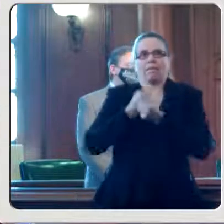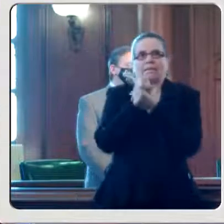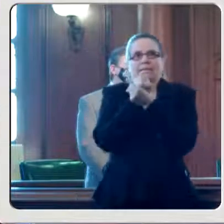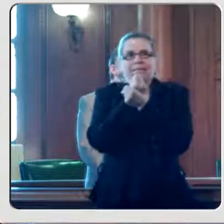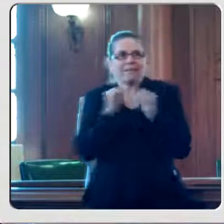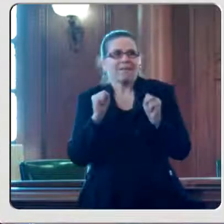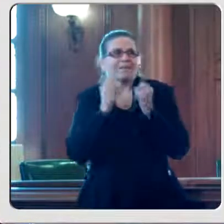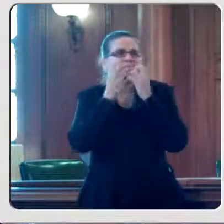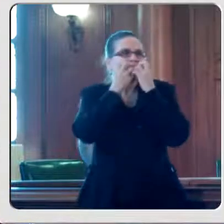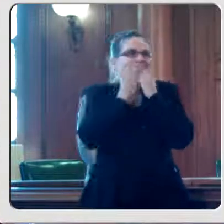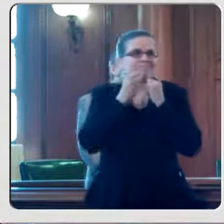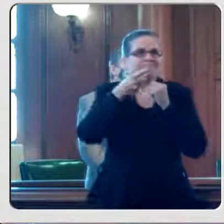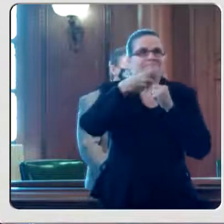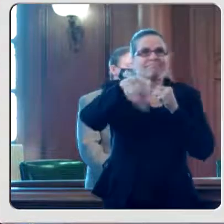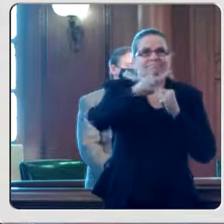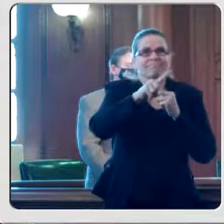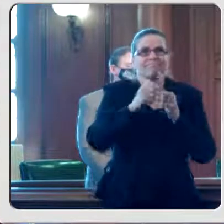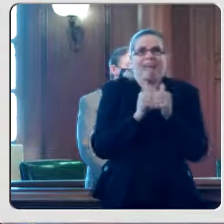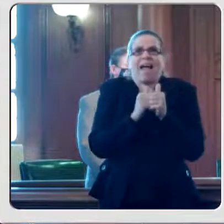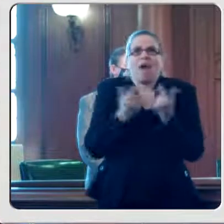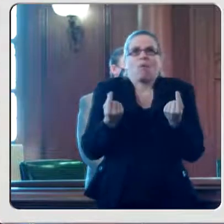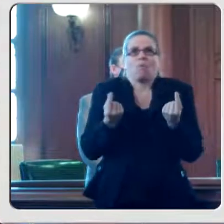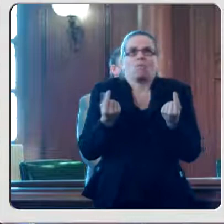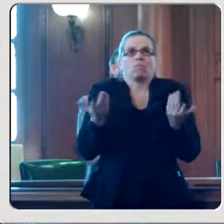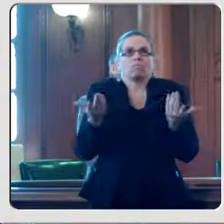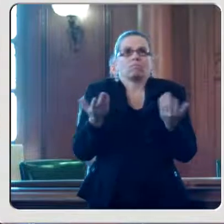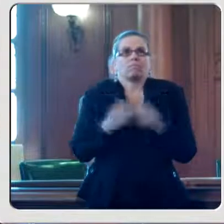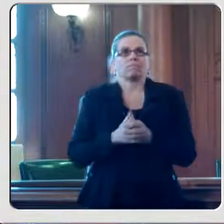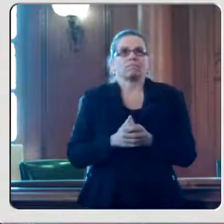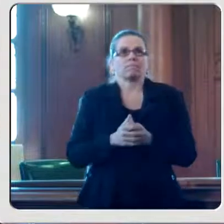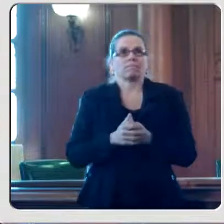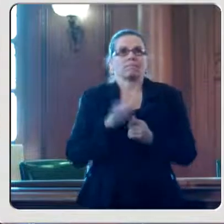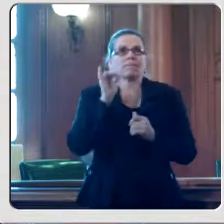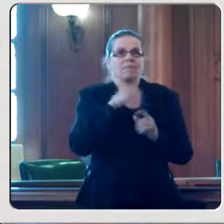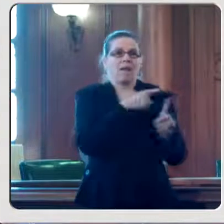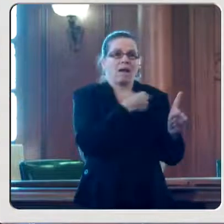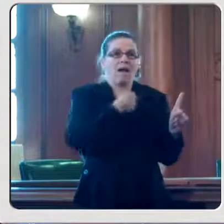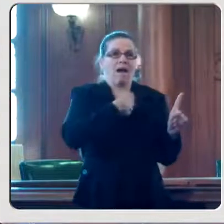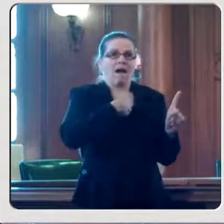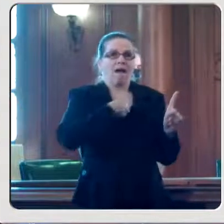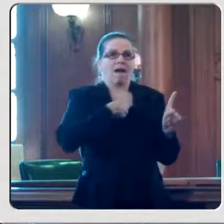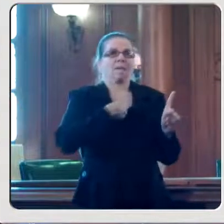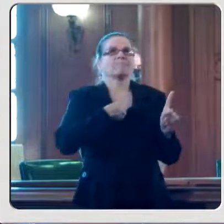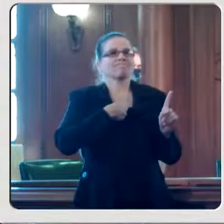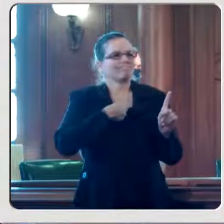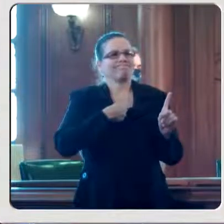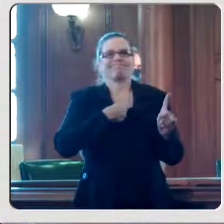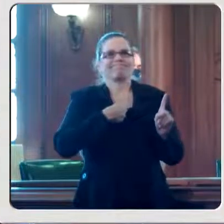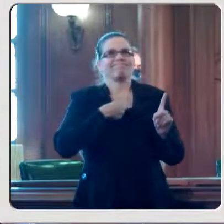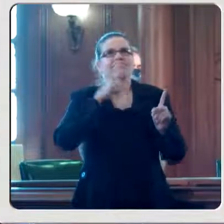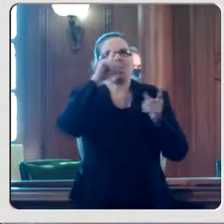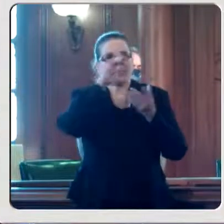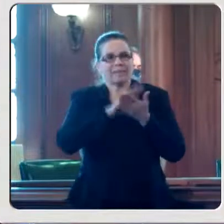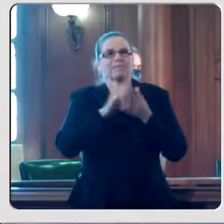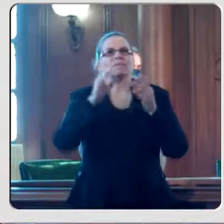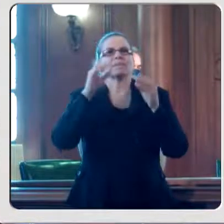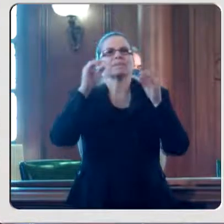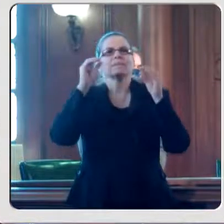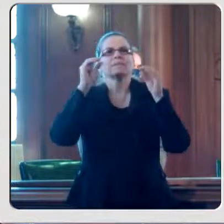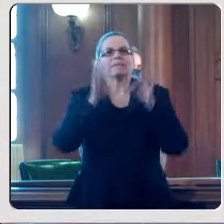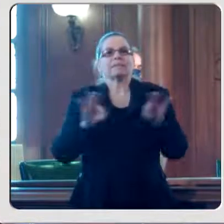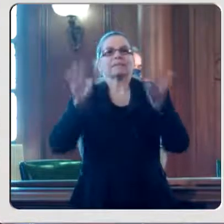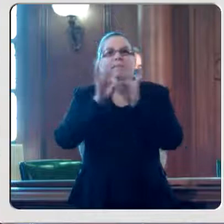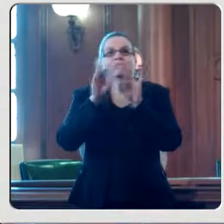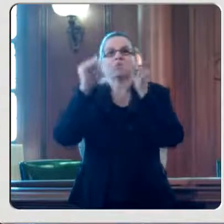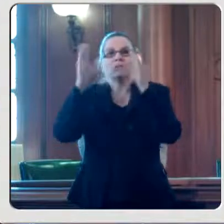do their job safely? And so I hope that teachers will be prioritized as we